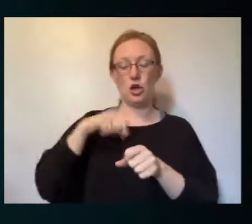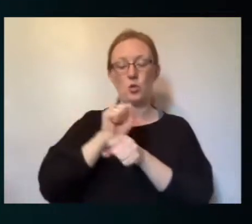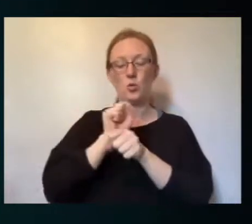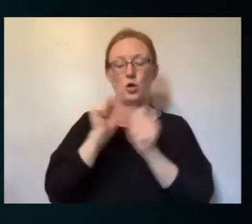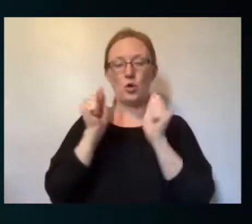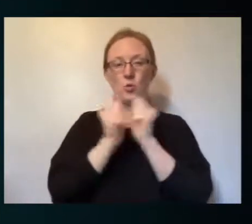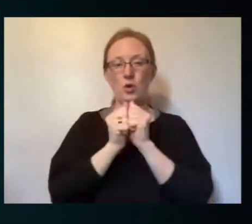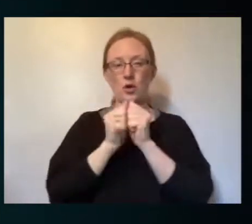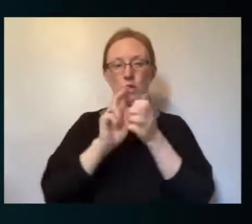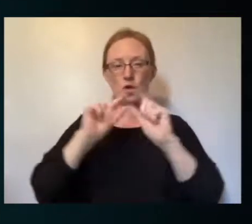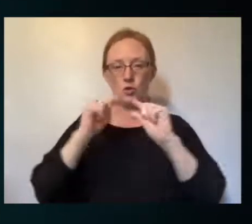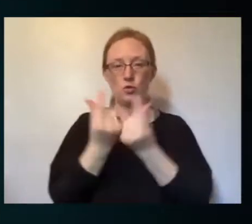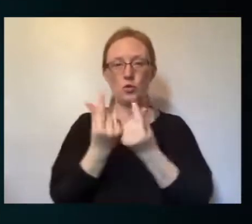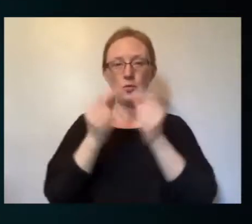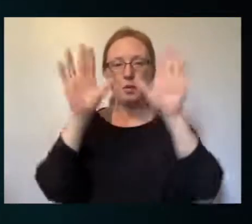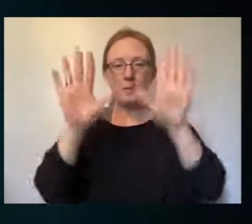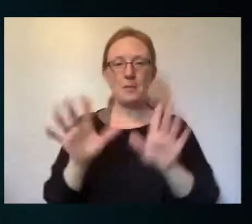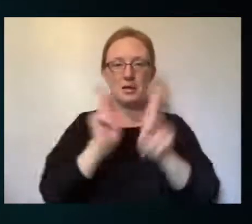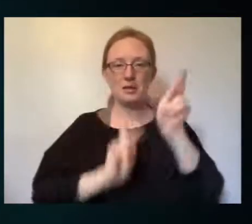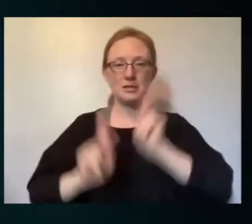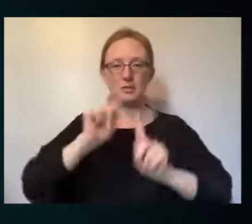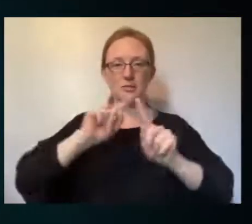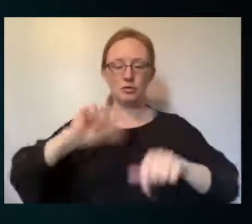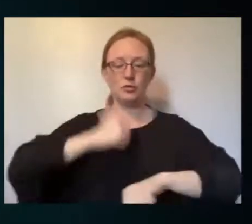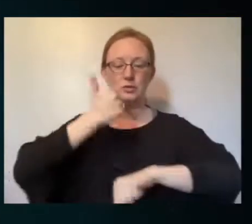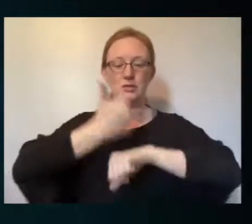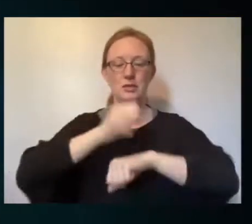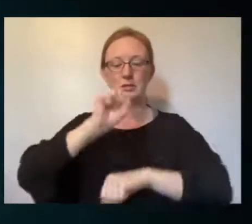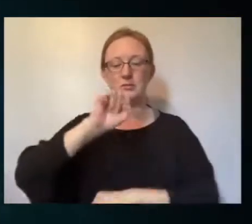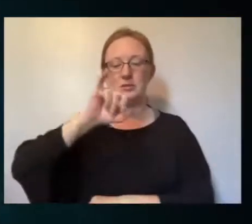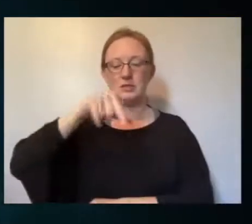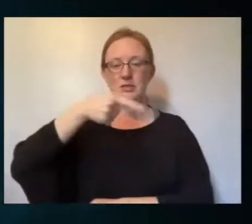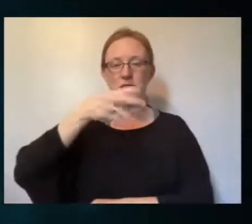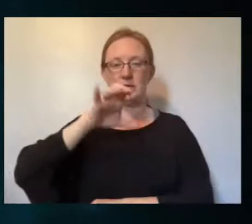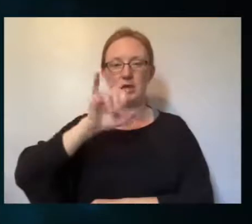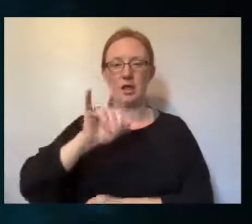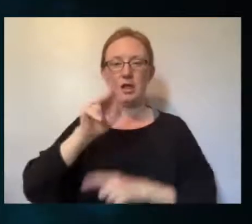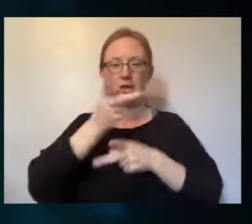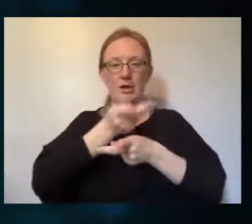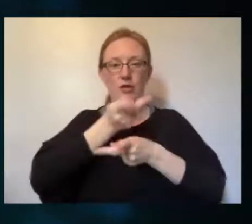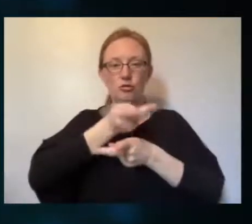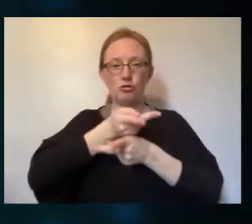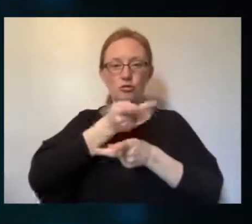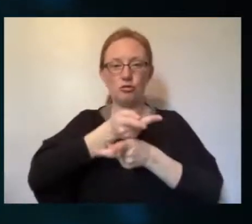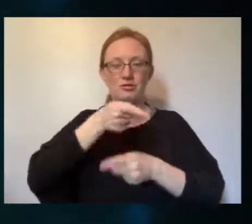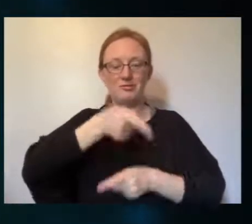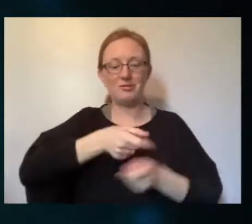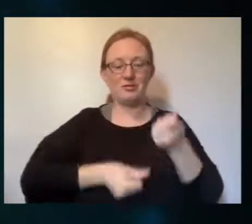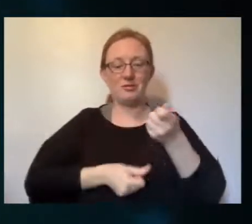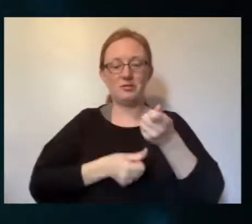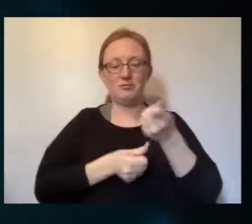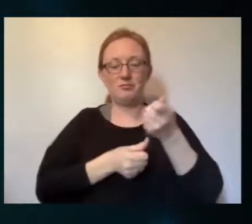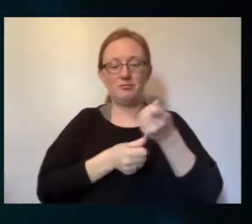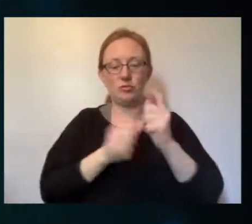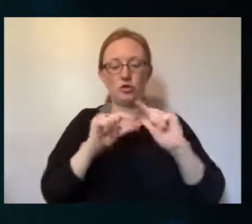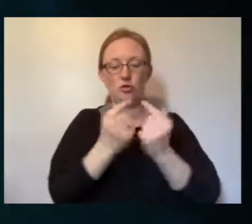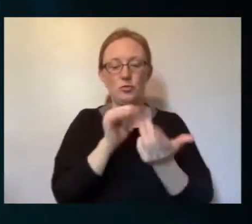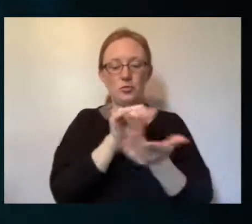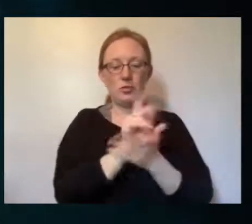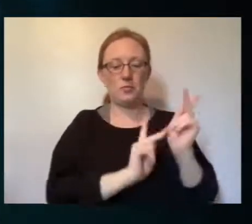a group of amazing people to establish SIGCHI Cares. This is an advocacy group for those who